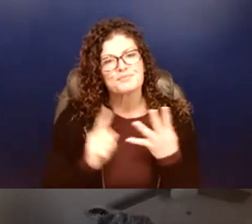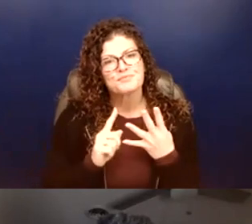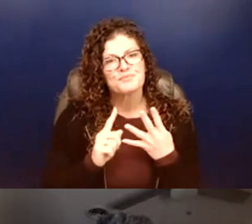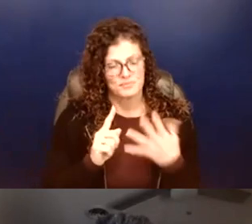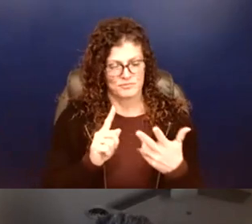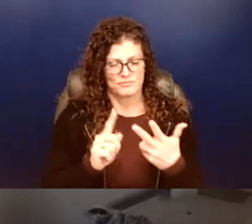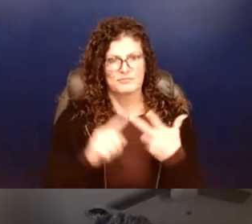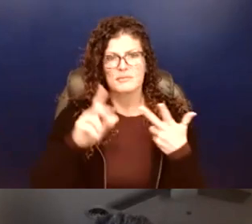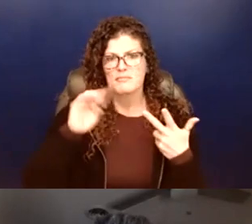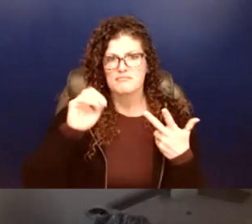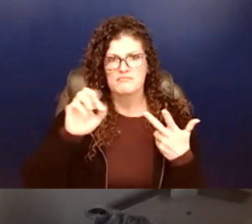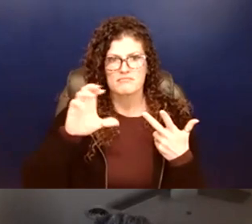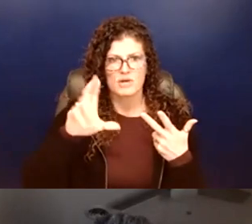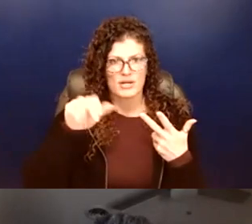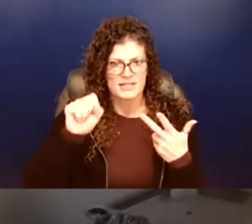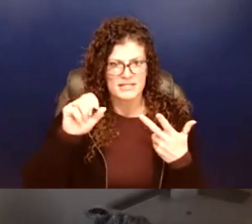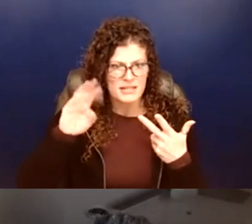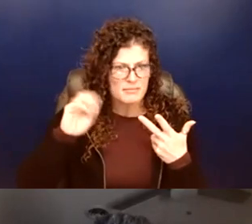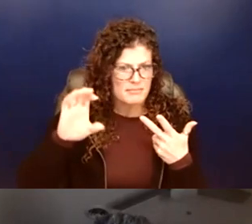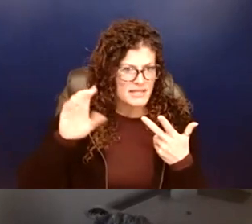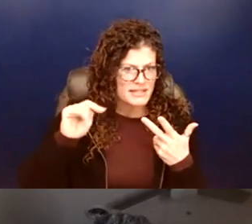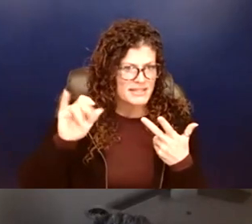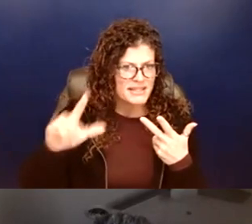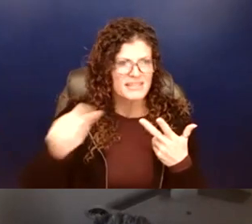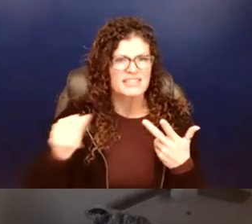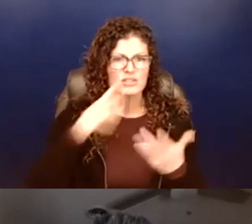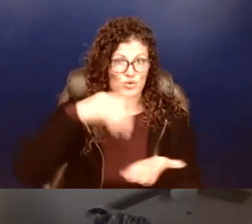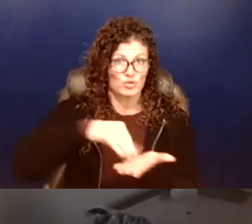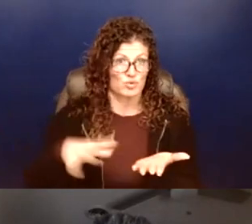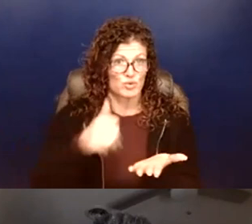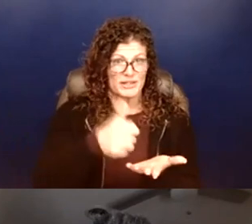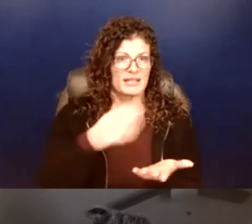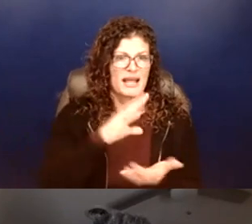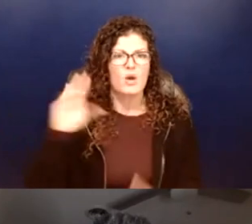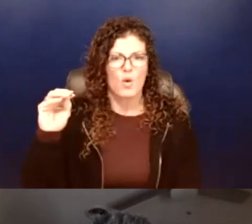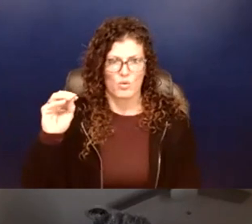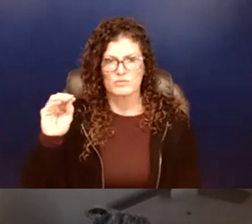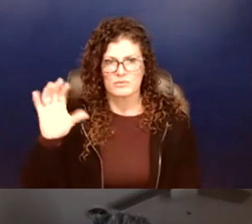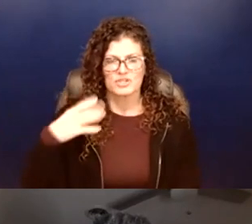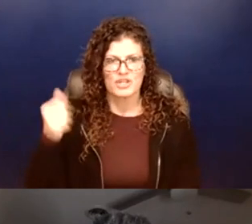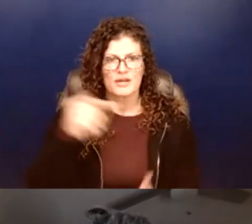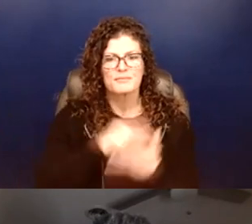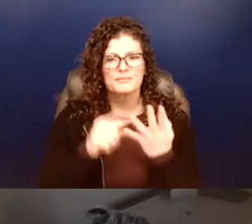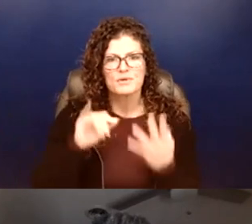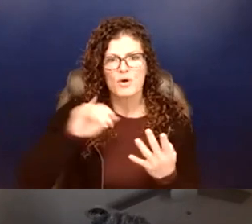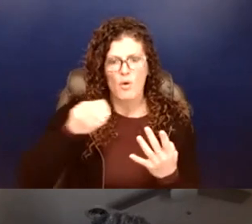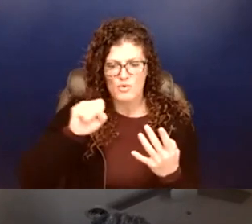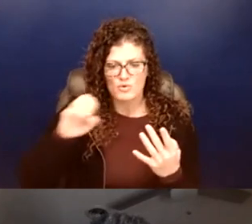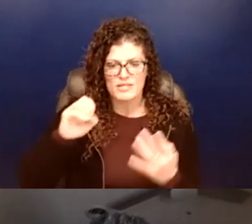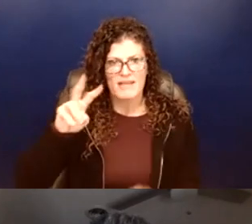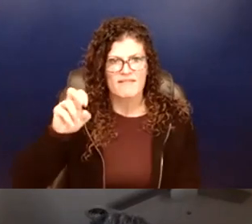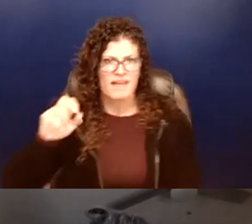Mr. Marcus McNeil, student at Fenway High School and Search Committee co-chair, Mr. Jose